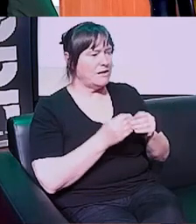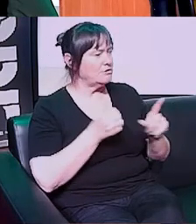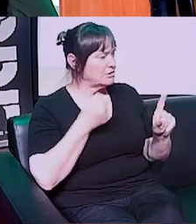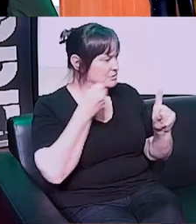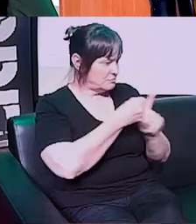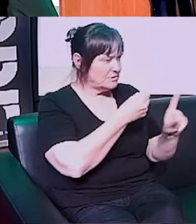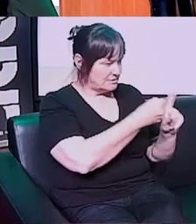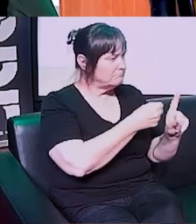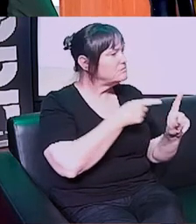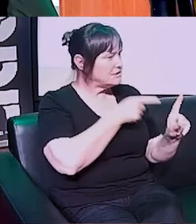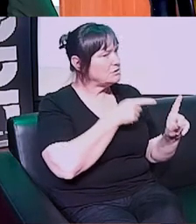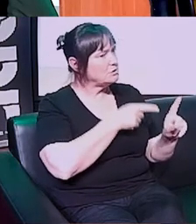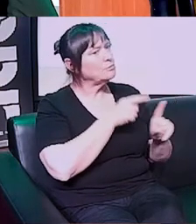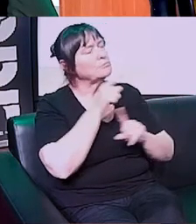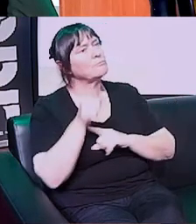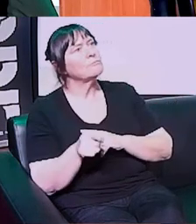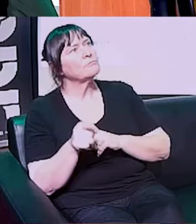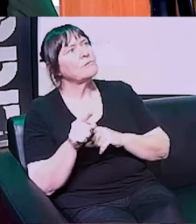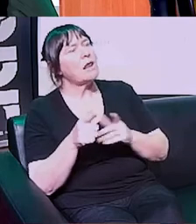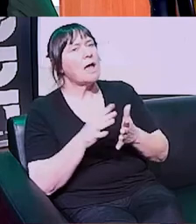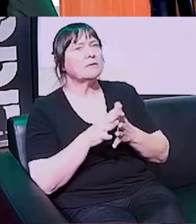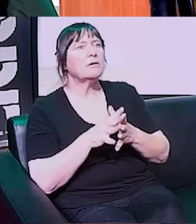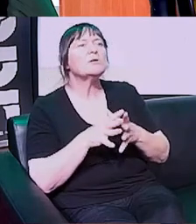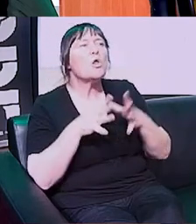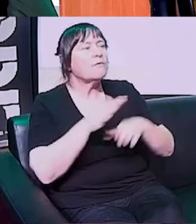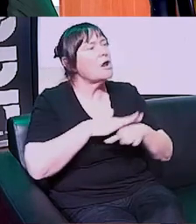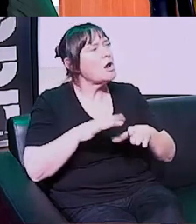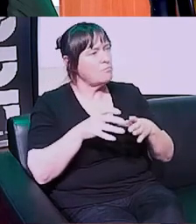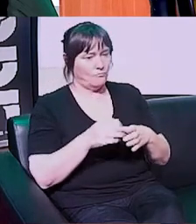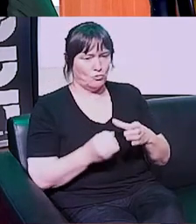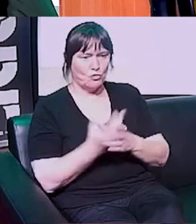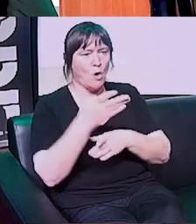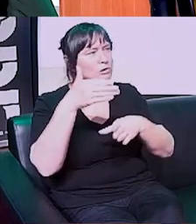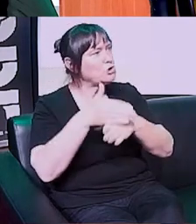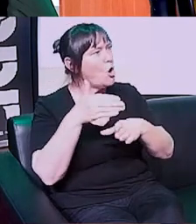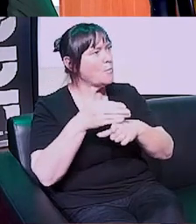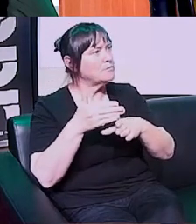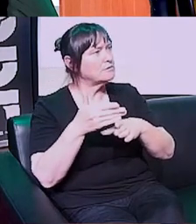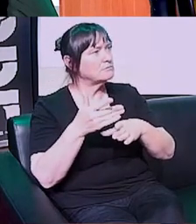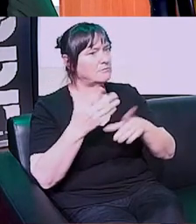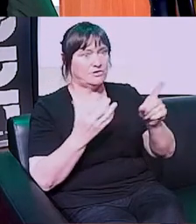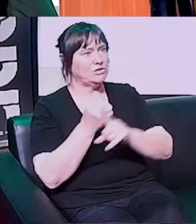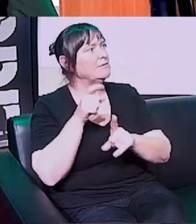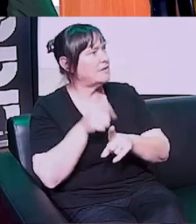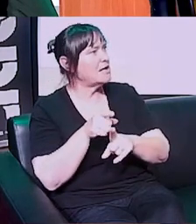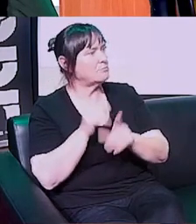million of those jobs have gone to Horizon, probably a whole lot more. So those are actual real outcomes. So I think